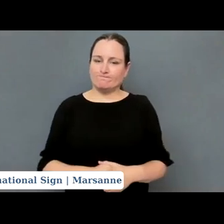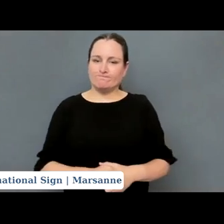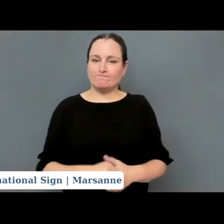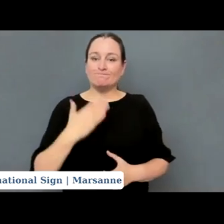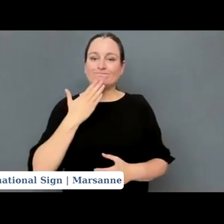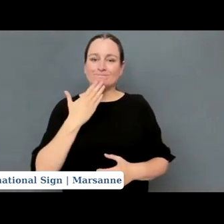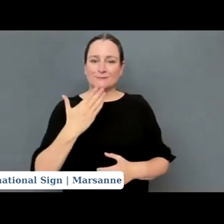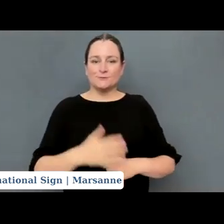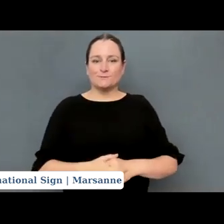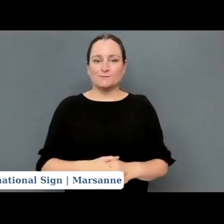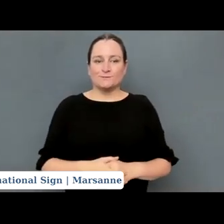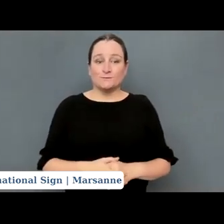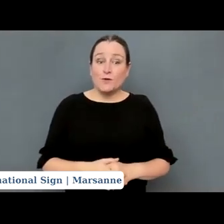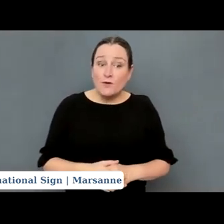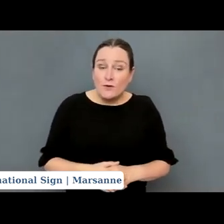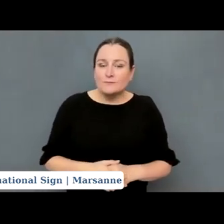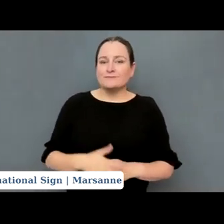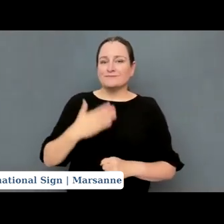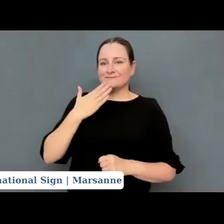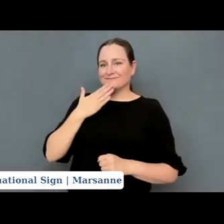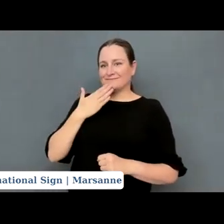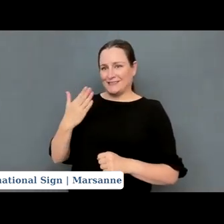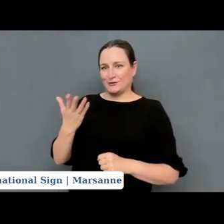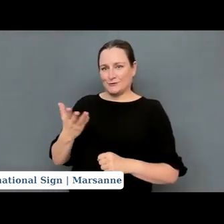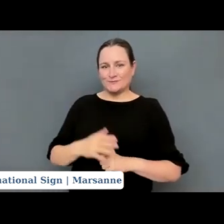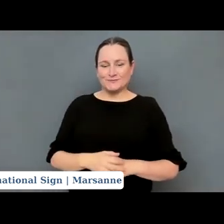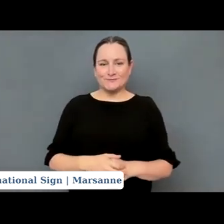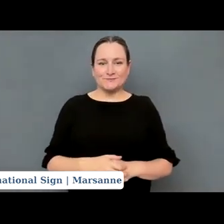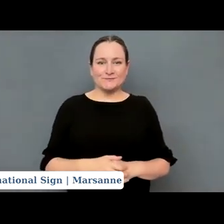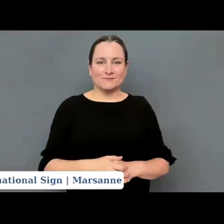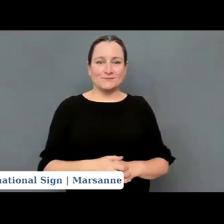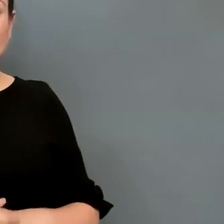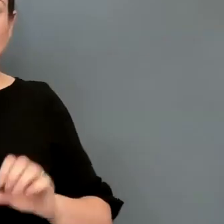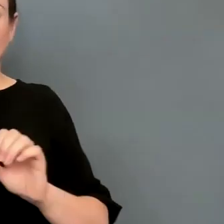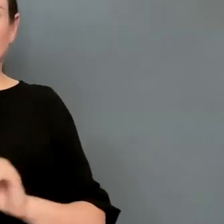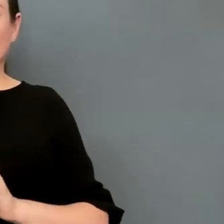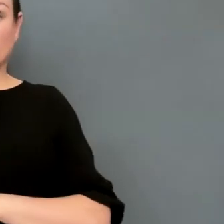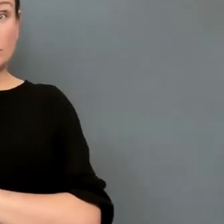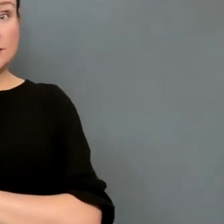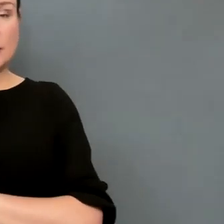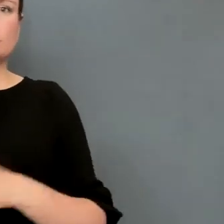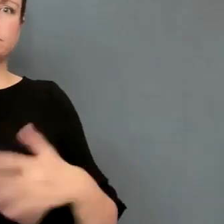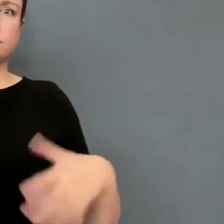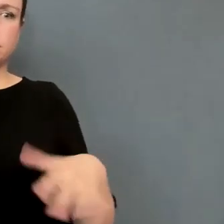Thank you, Sérgio. Another quite clear presentation,